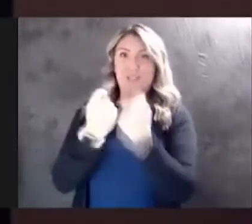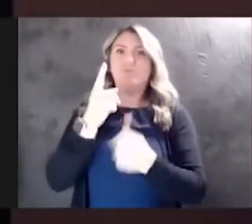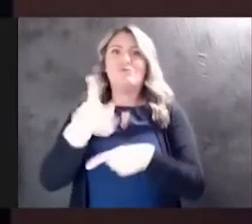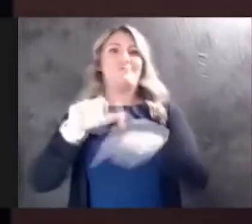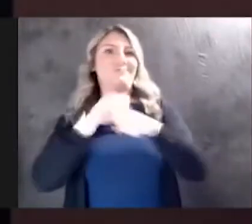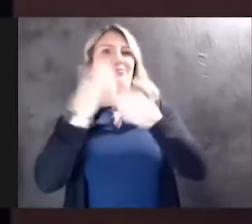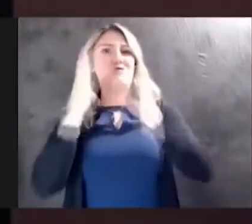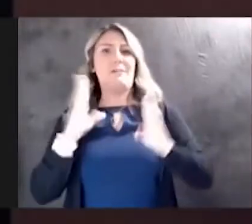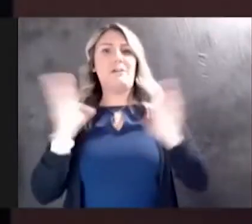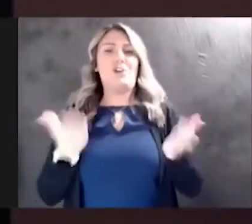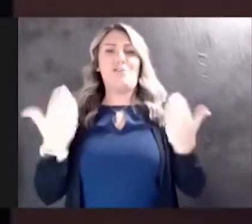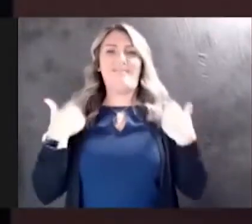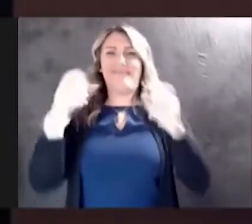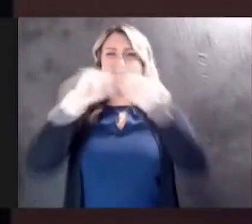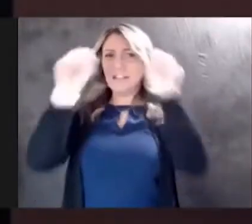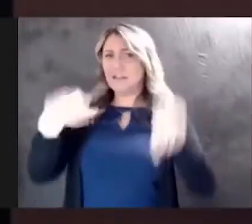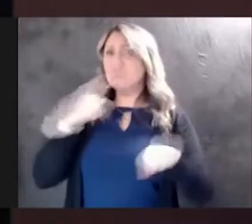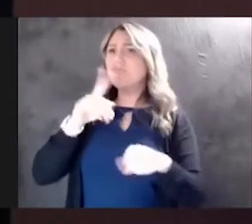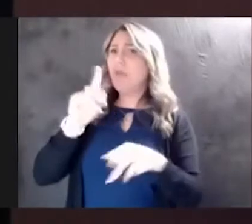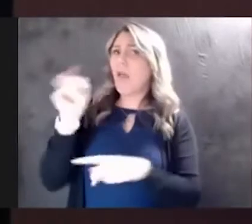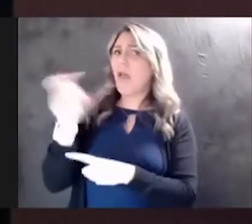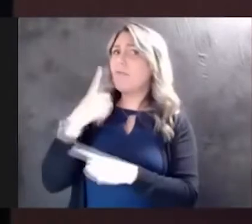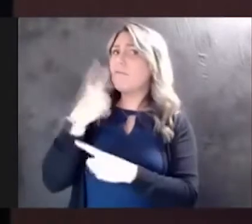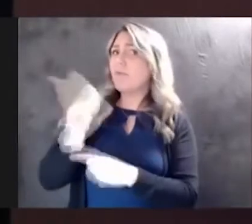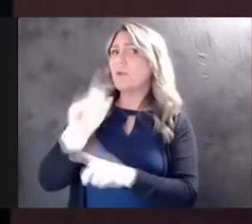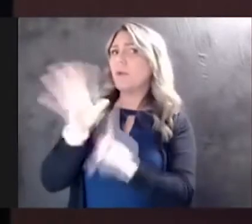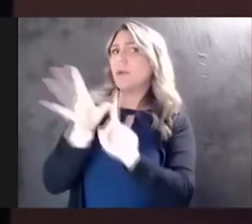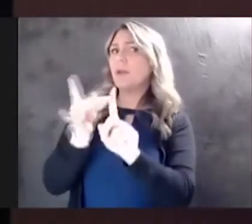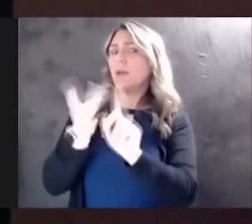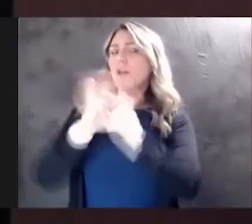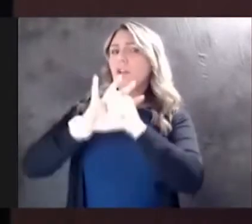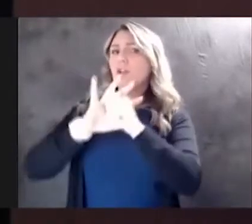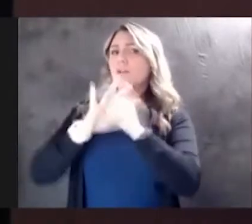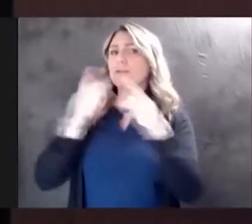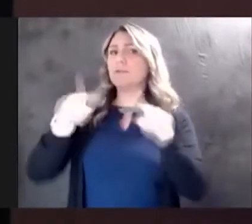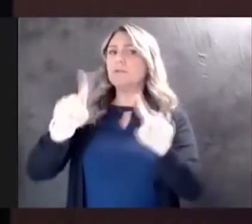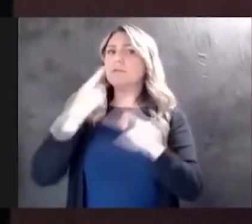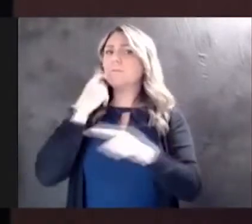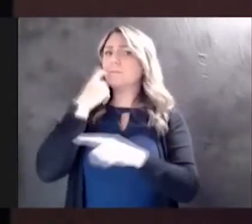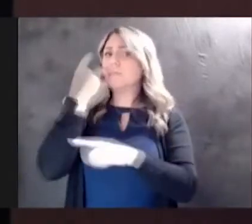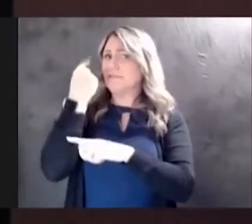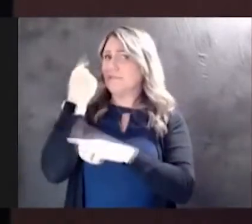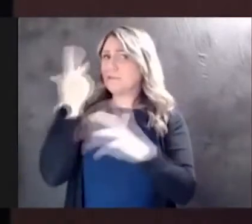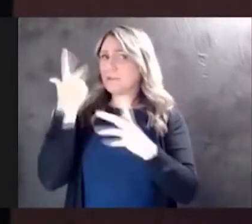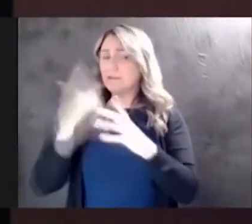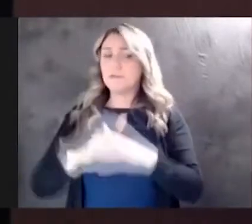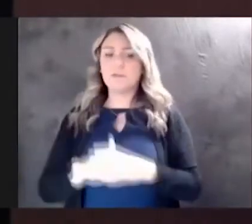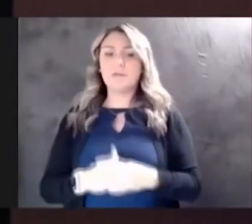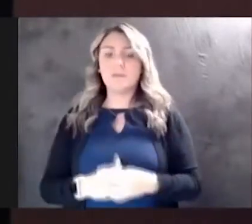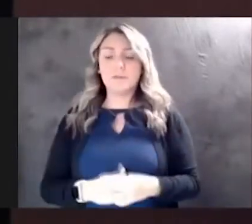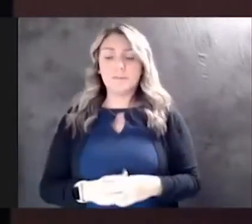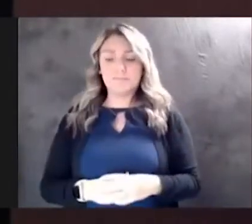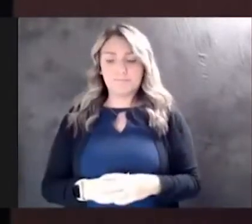do have to ask, did anybody get COVID during this past year on your team?